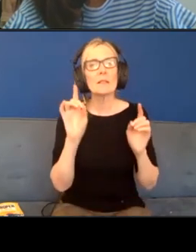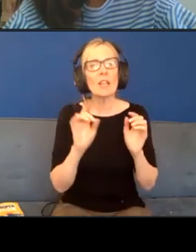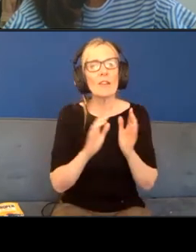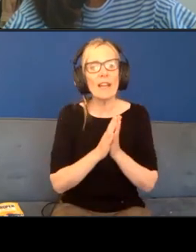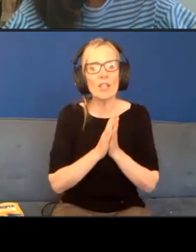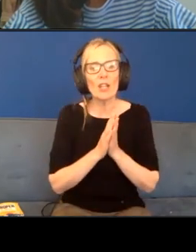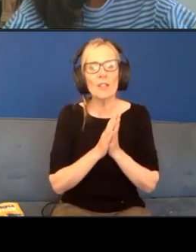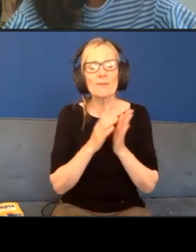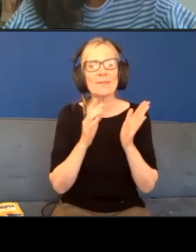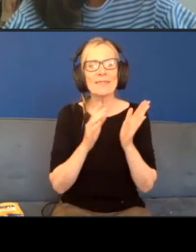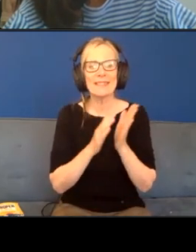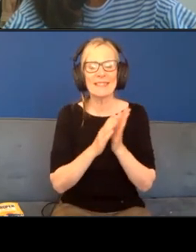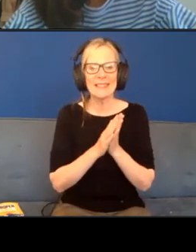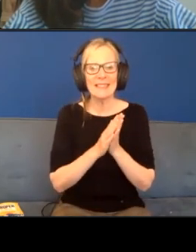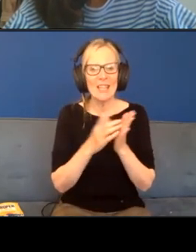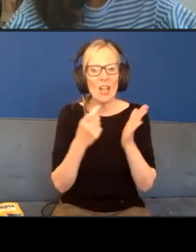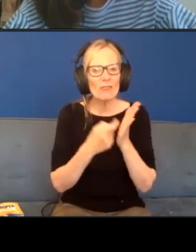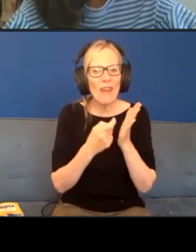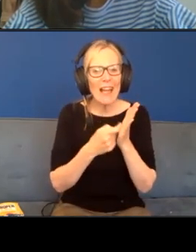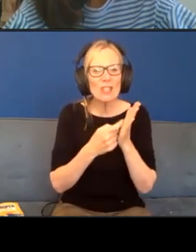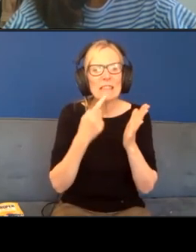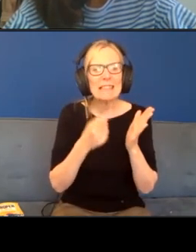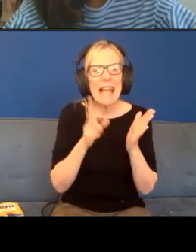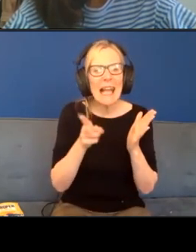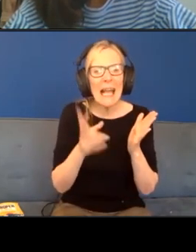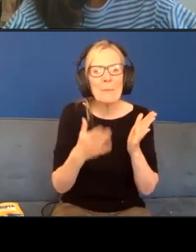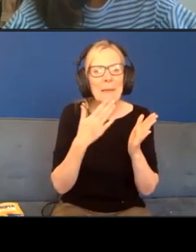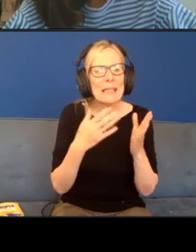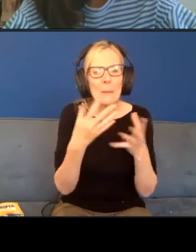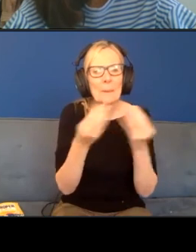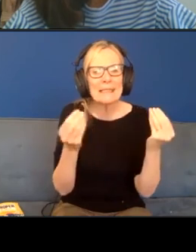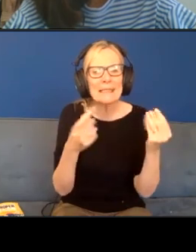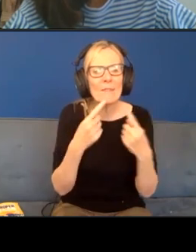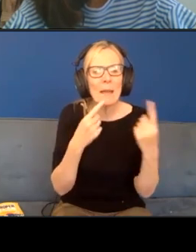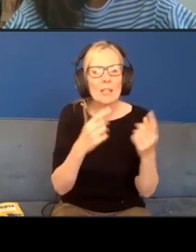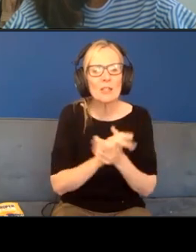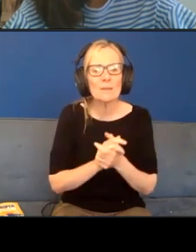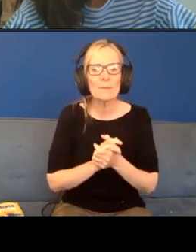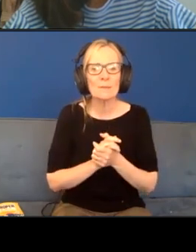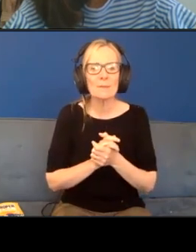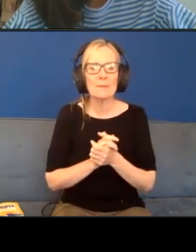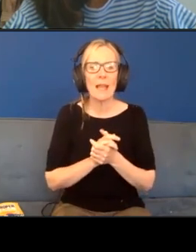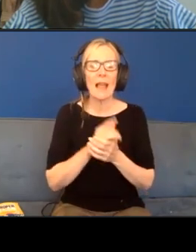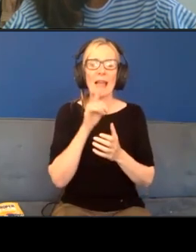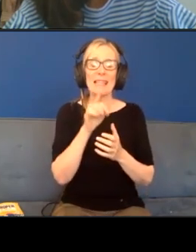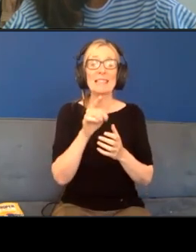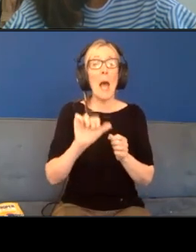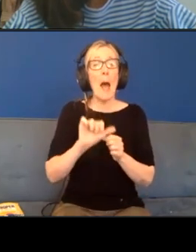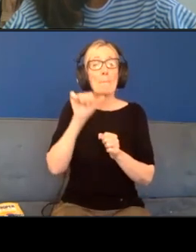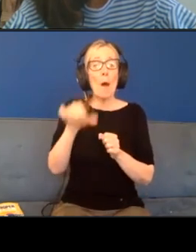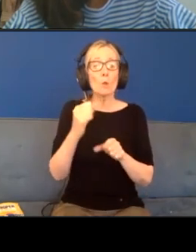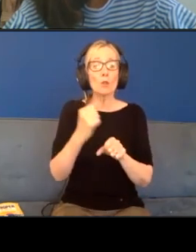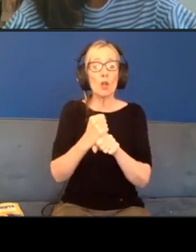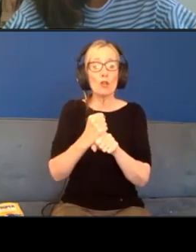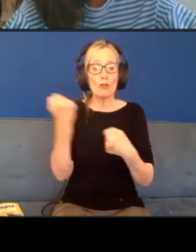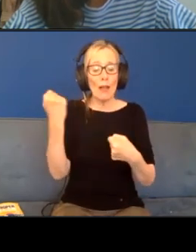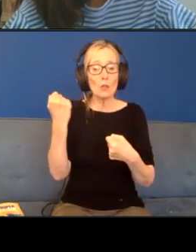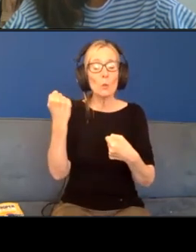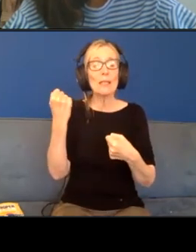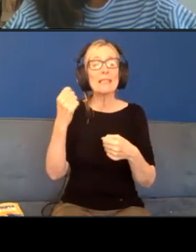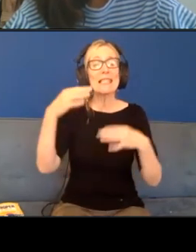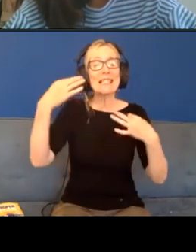you, Rachel. Rachel, just say that again for us so that we all heard. It's a postgraduate certificate in sounds of intent,